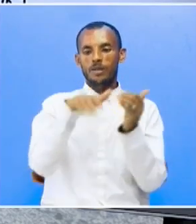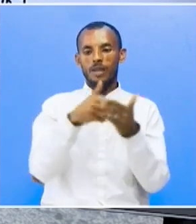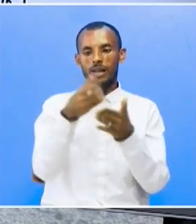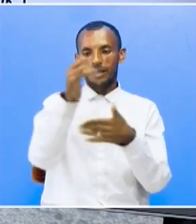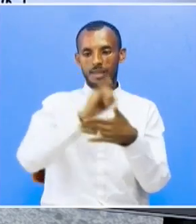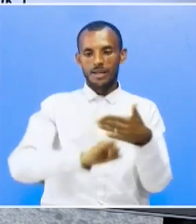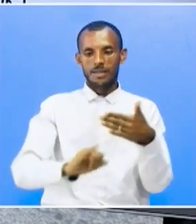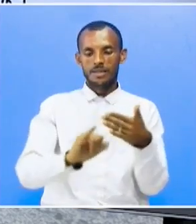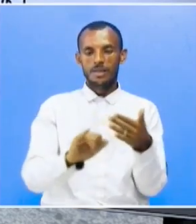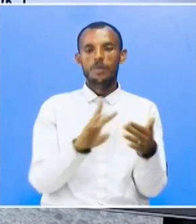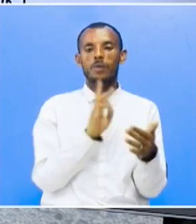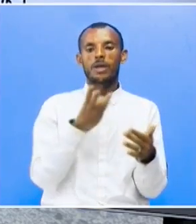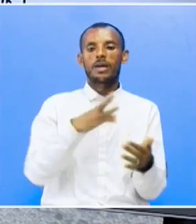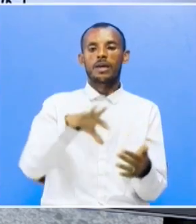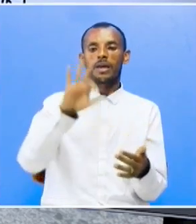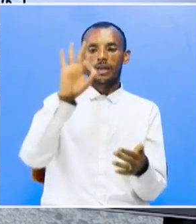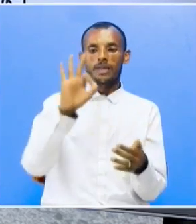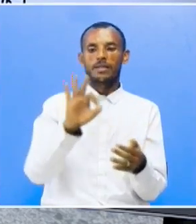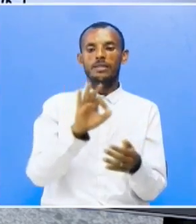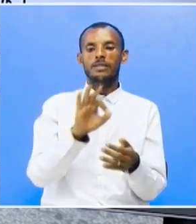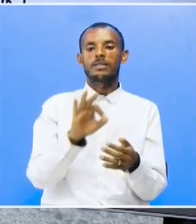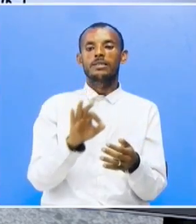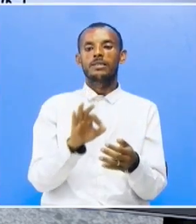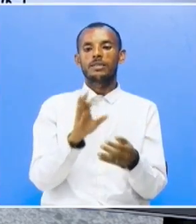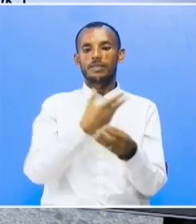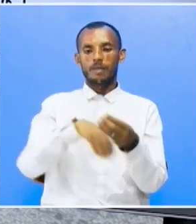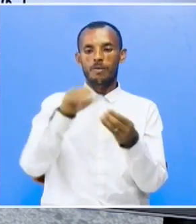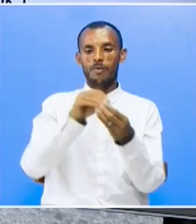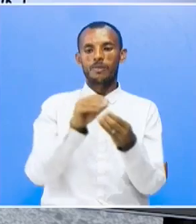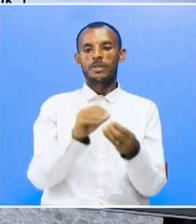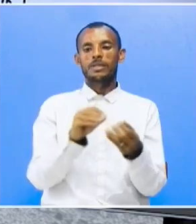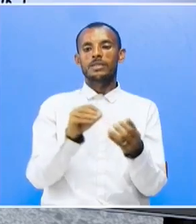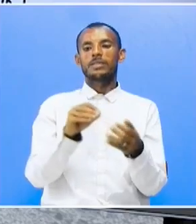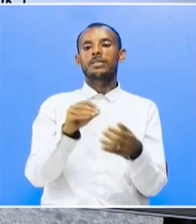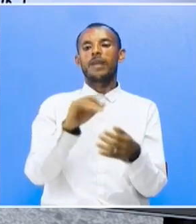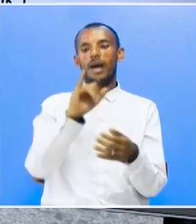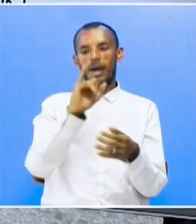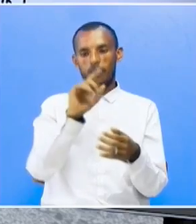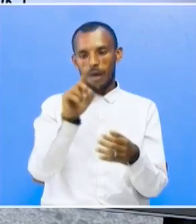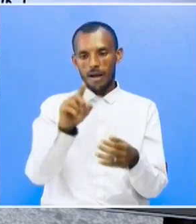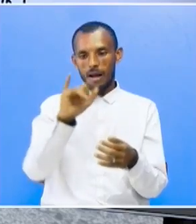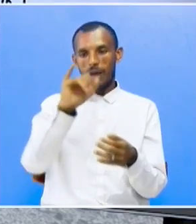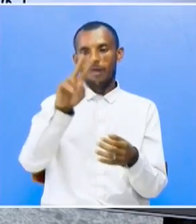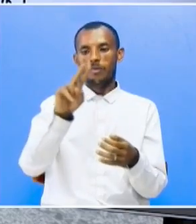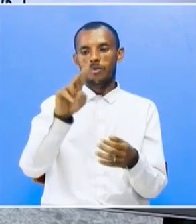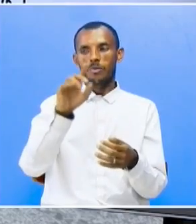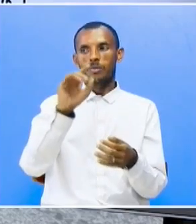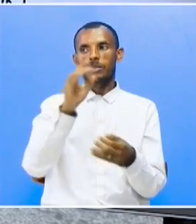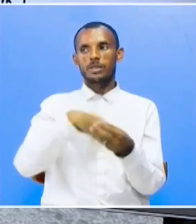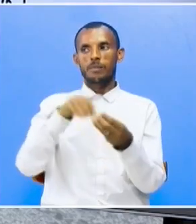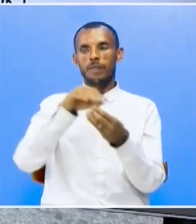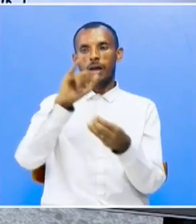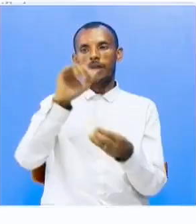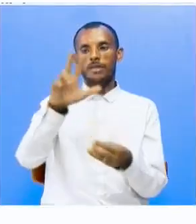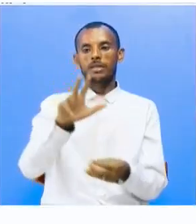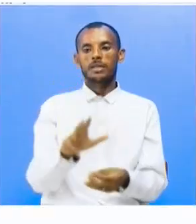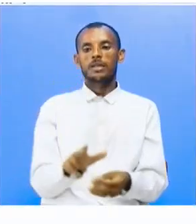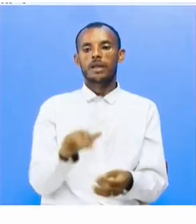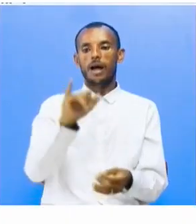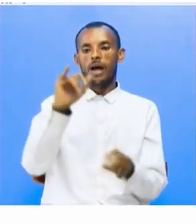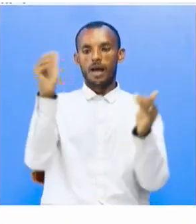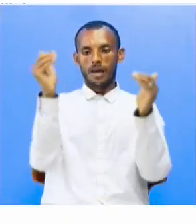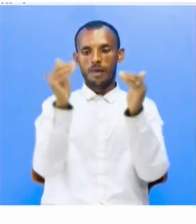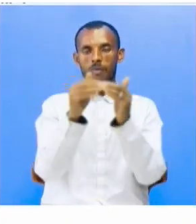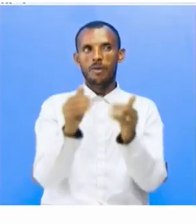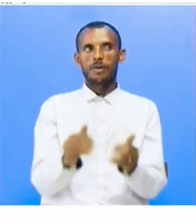interest throughout 3 years will be the sum of this interest. So I will be equal